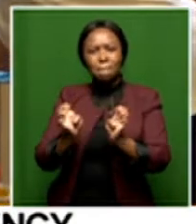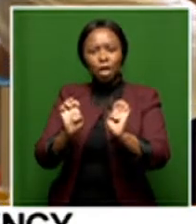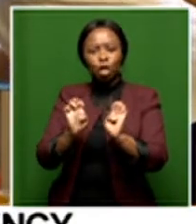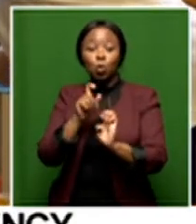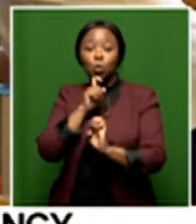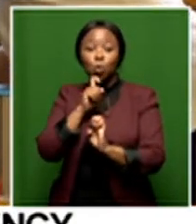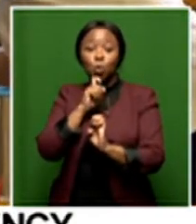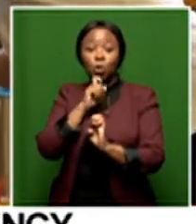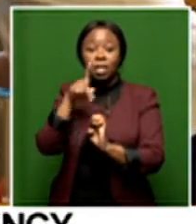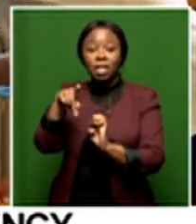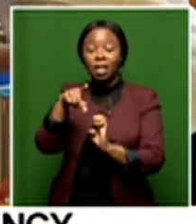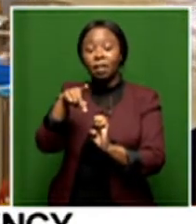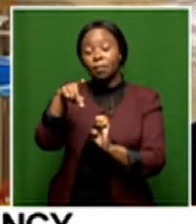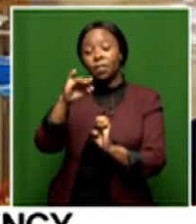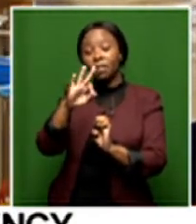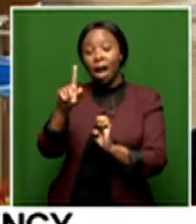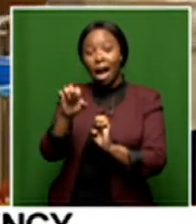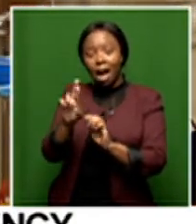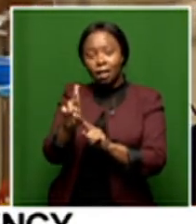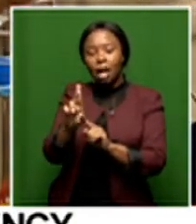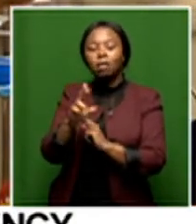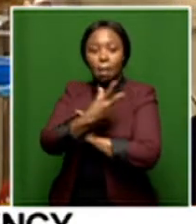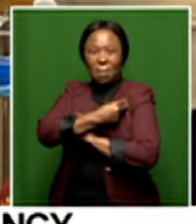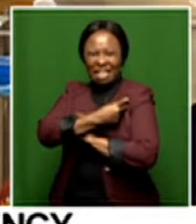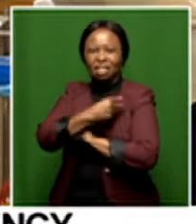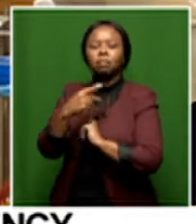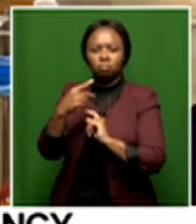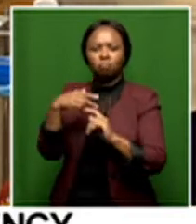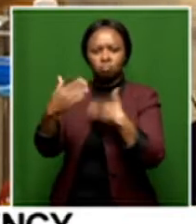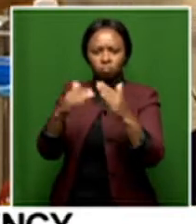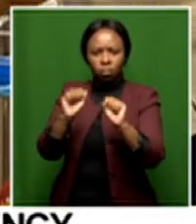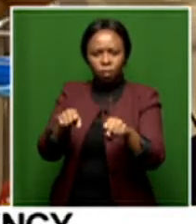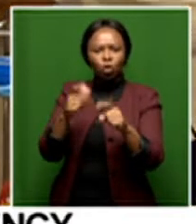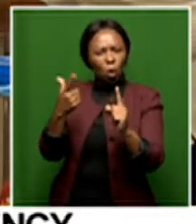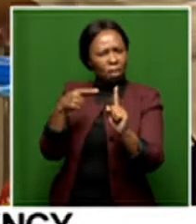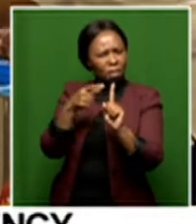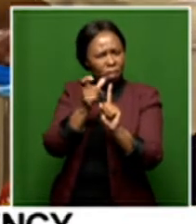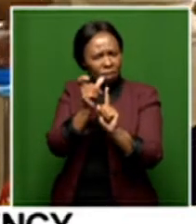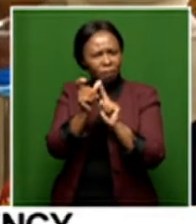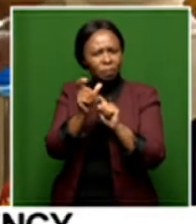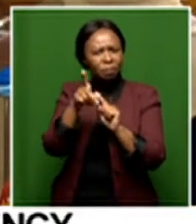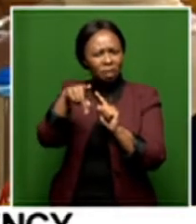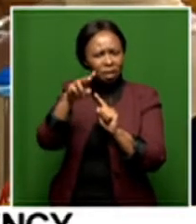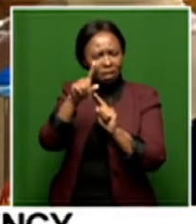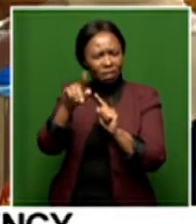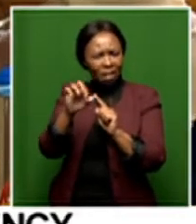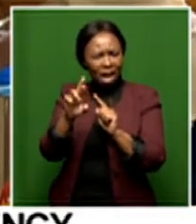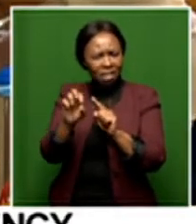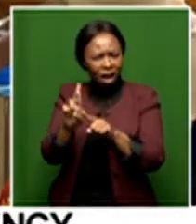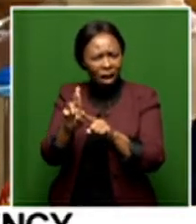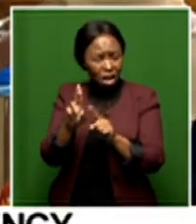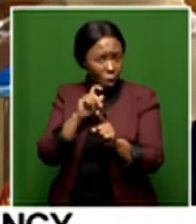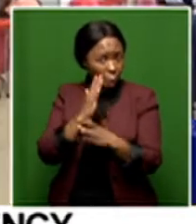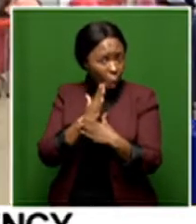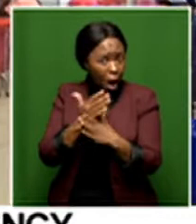Pfizer vaccine has now gone through. So this Pfizer vaccine, does it work, and is